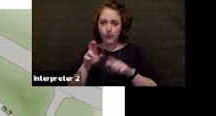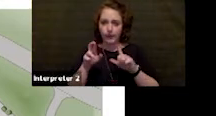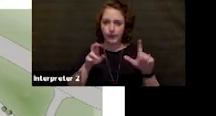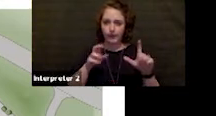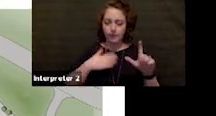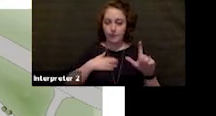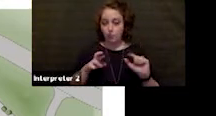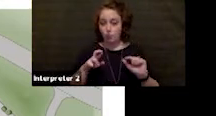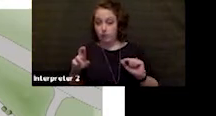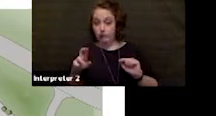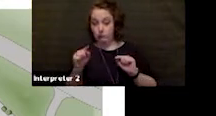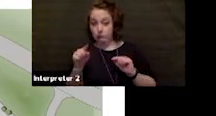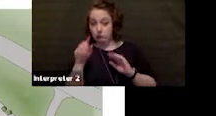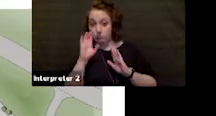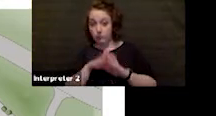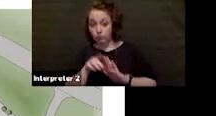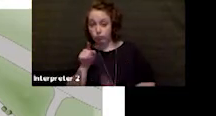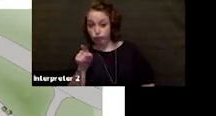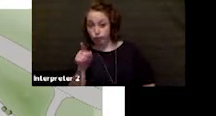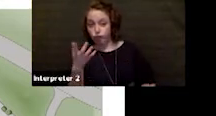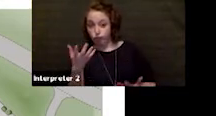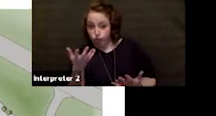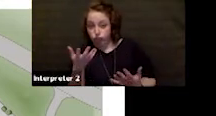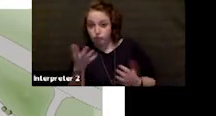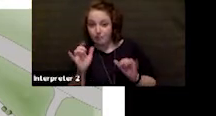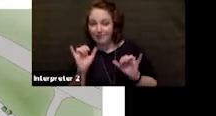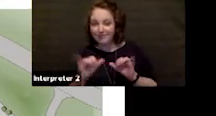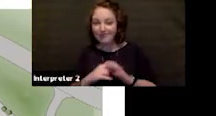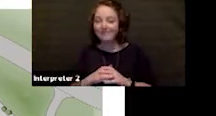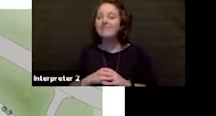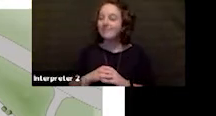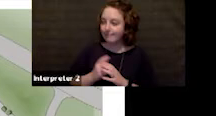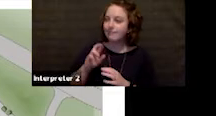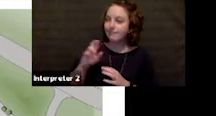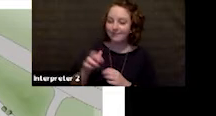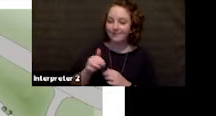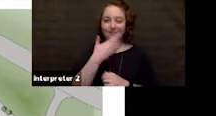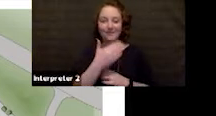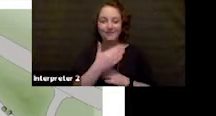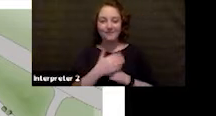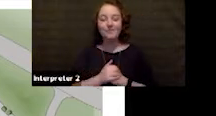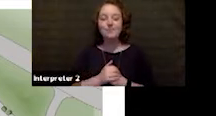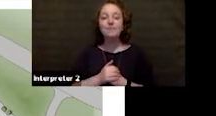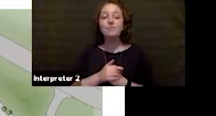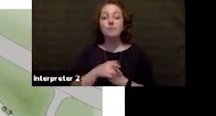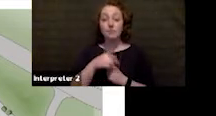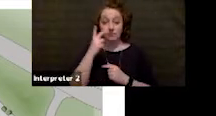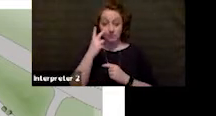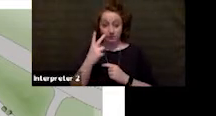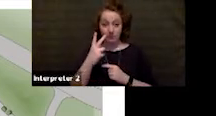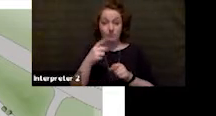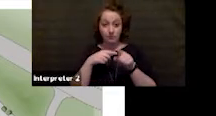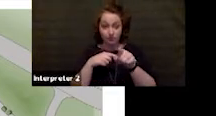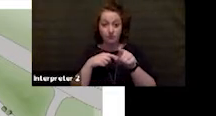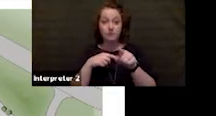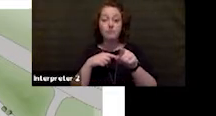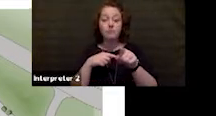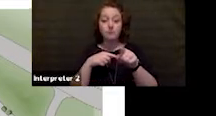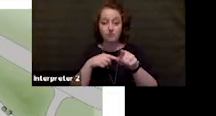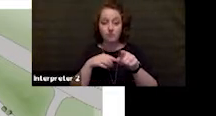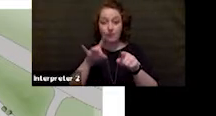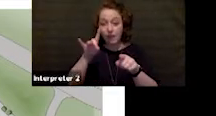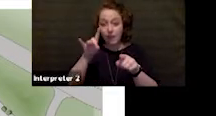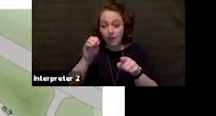right in view. On the right, yeah. Okay, good, thank you. So you can see how much room there was to spread out on 80